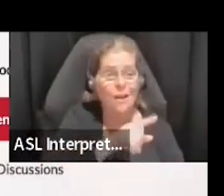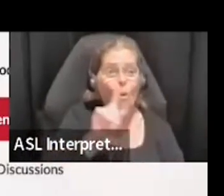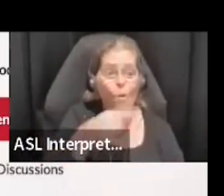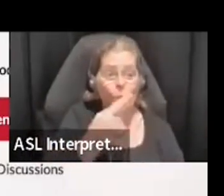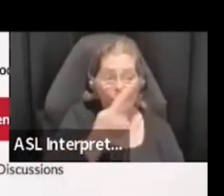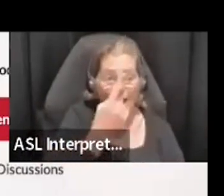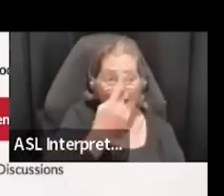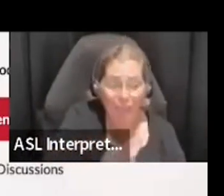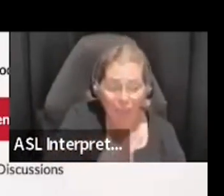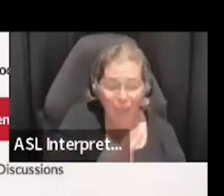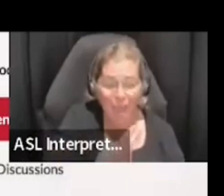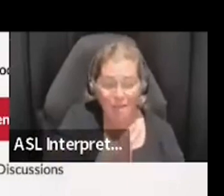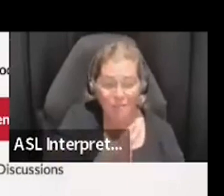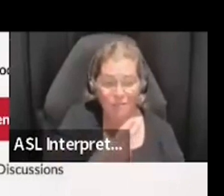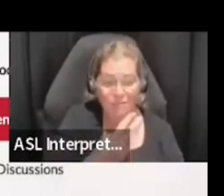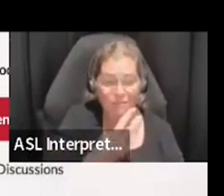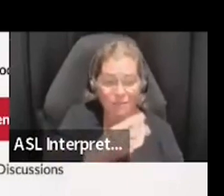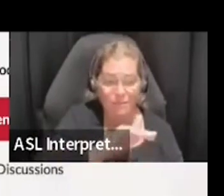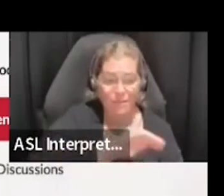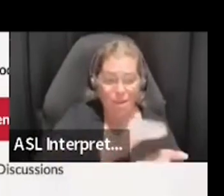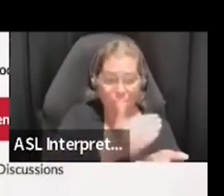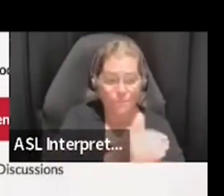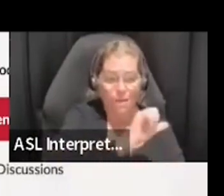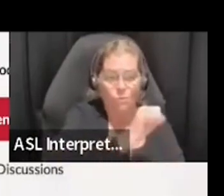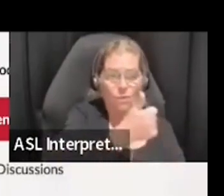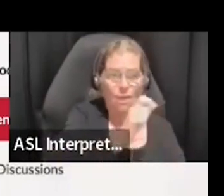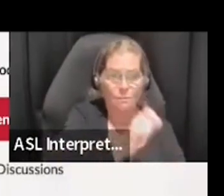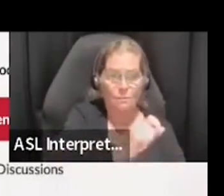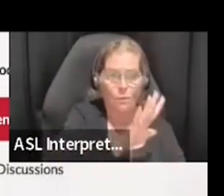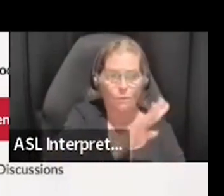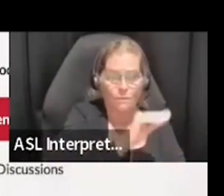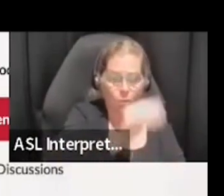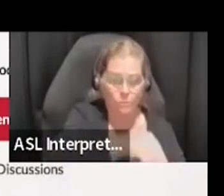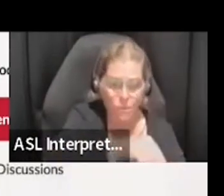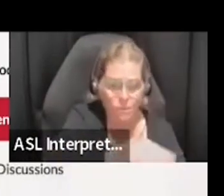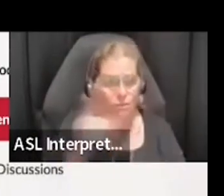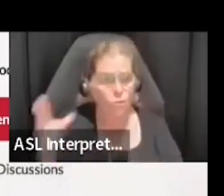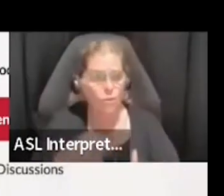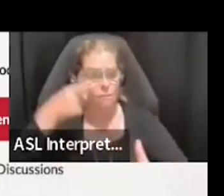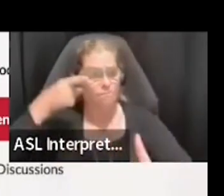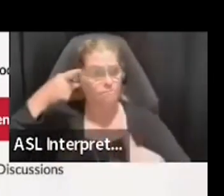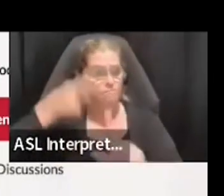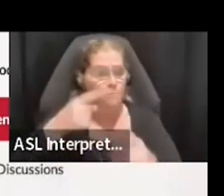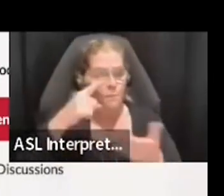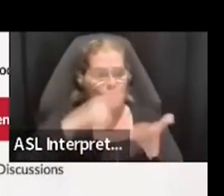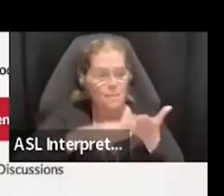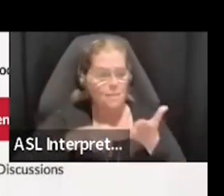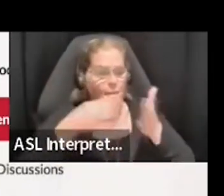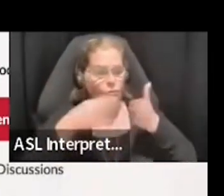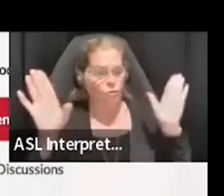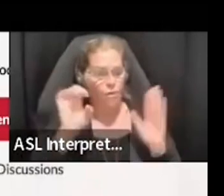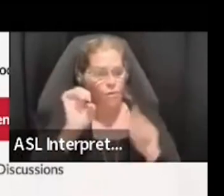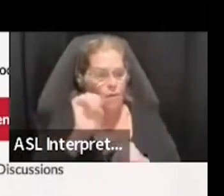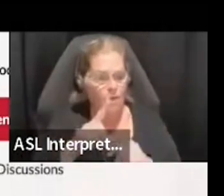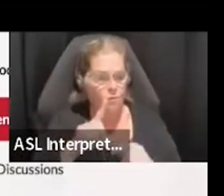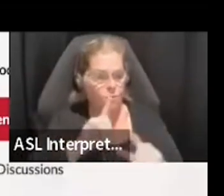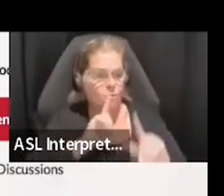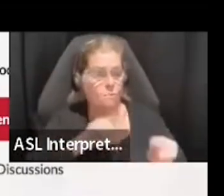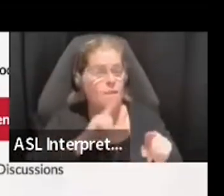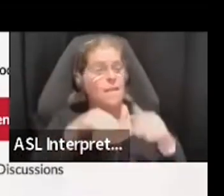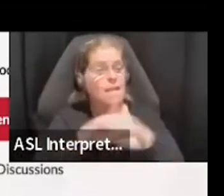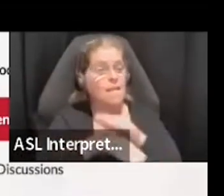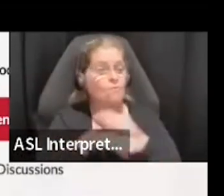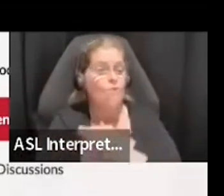amount, 10.4%. This brings us to the Inspector General of Education reports, where it was clearly documented that enrollment fraud